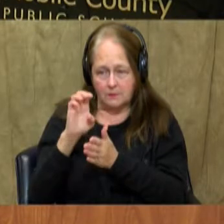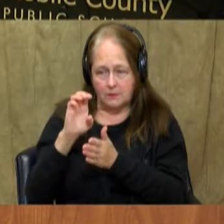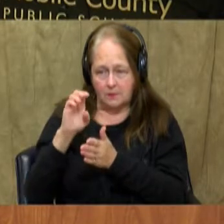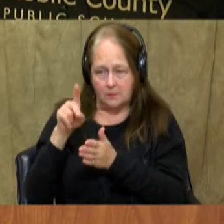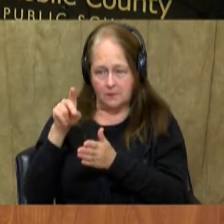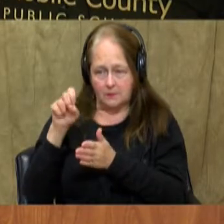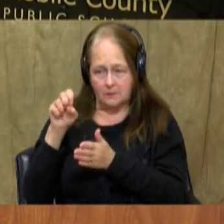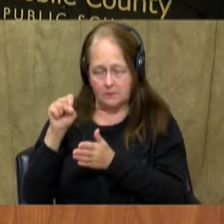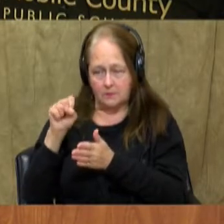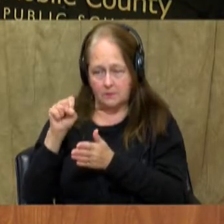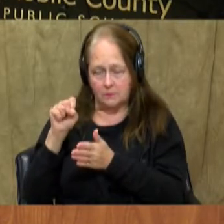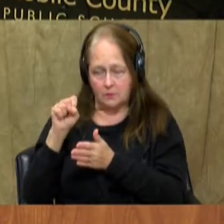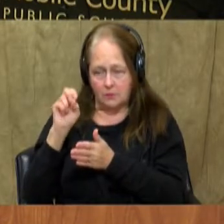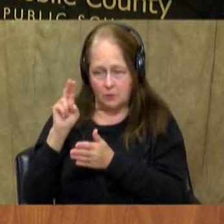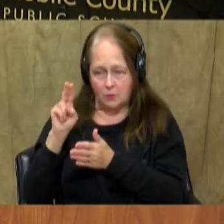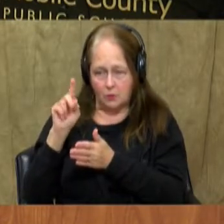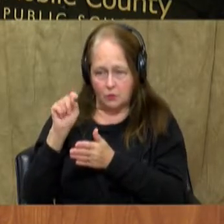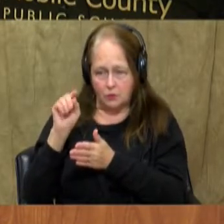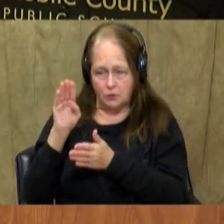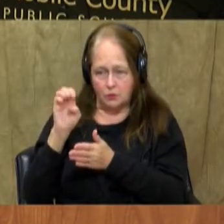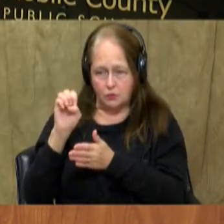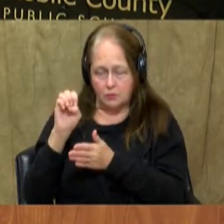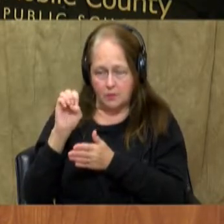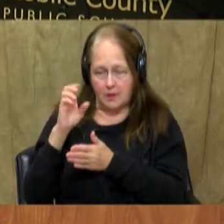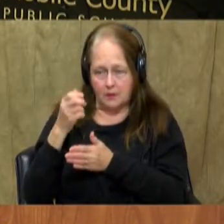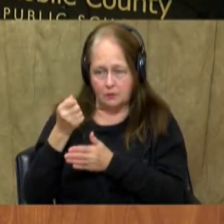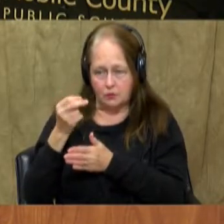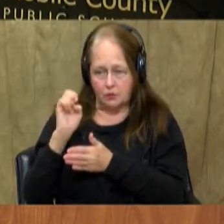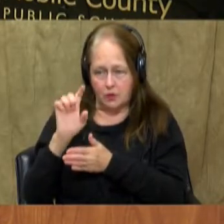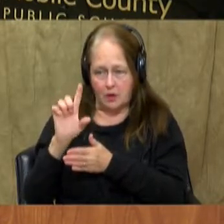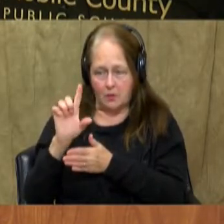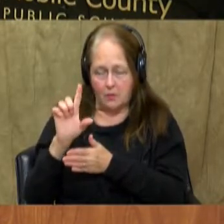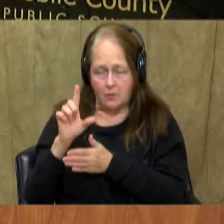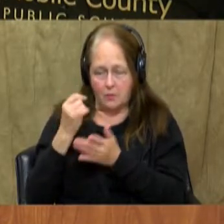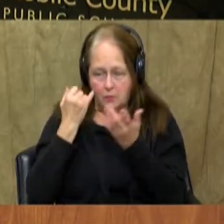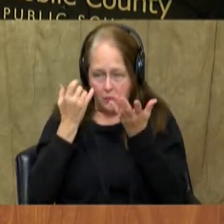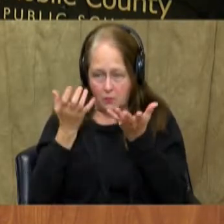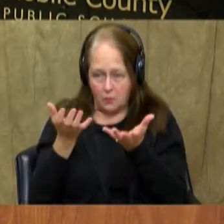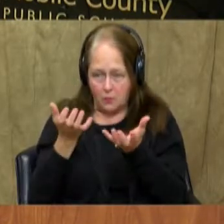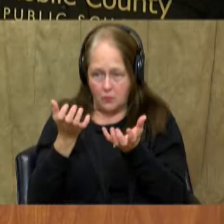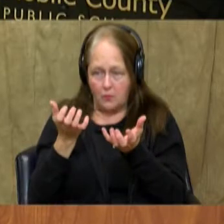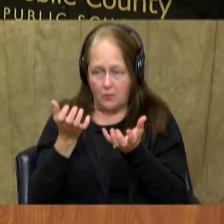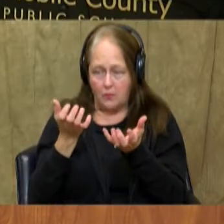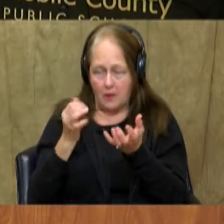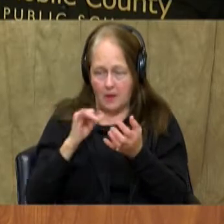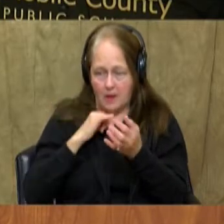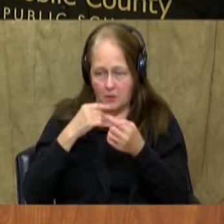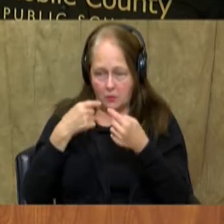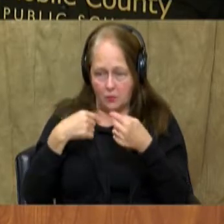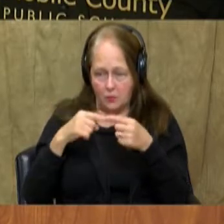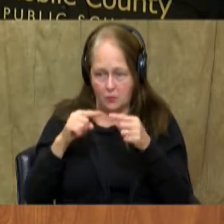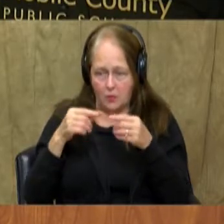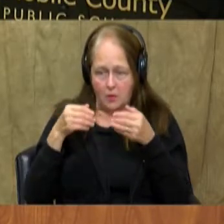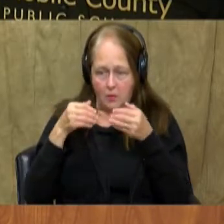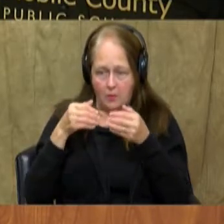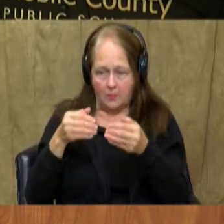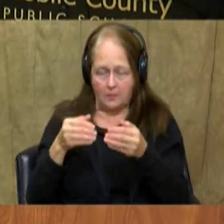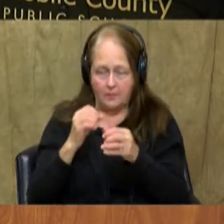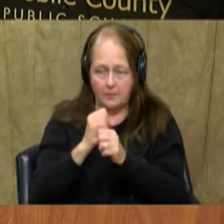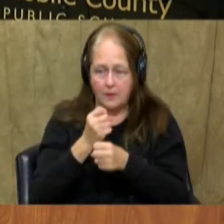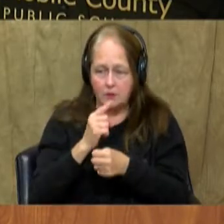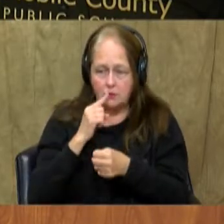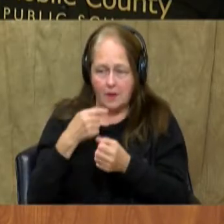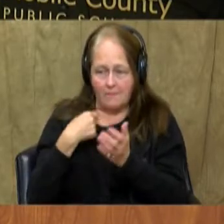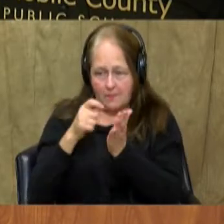MCPSS TV YouTube channel. If you want to go ahead and annotate as I go along, you can do that too. Make sure you have